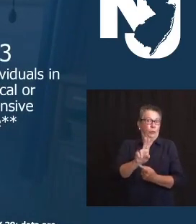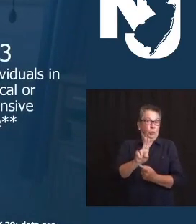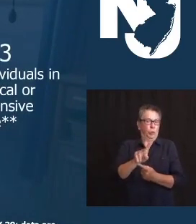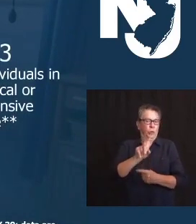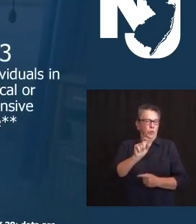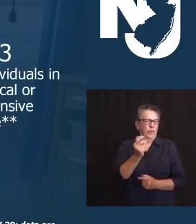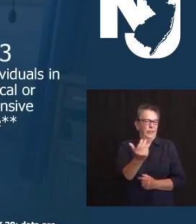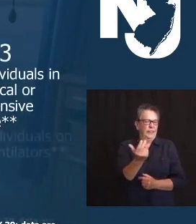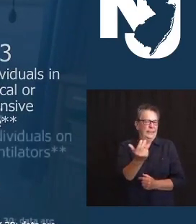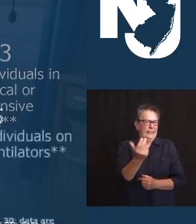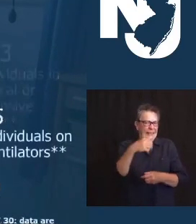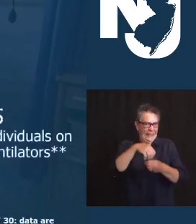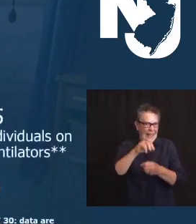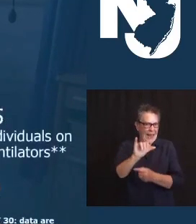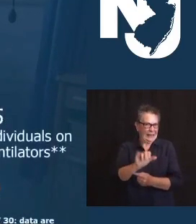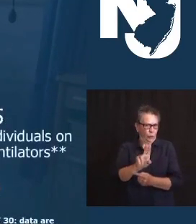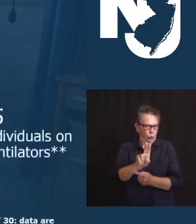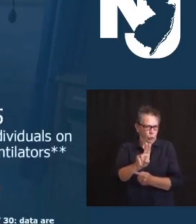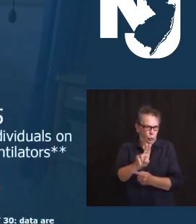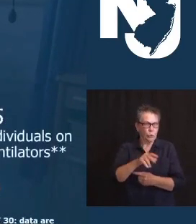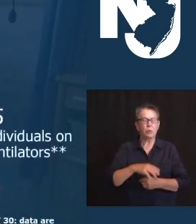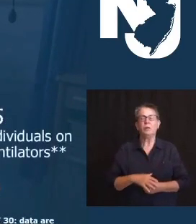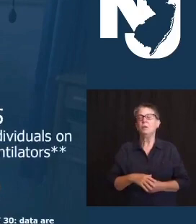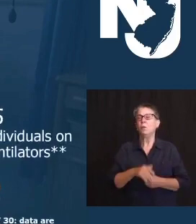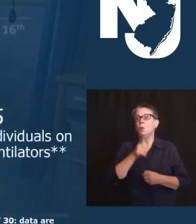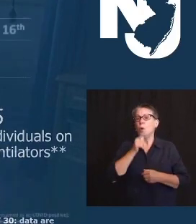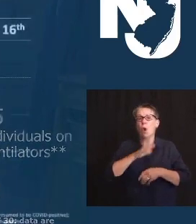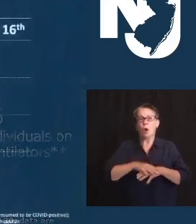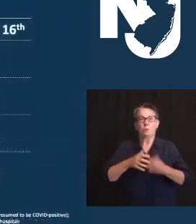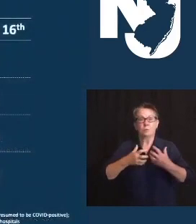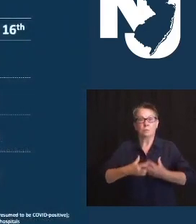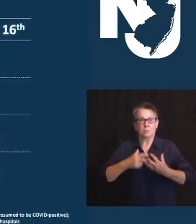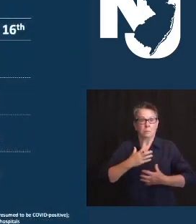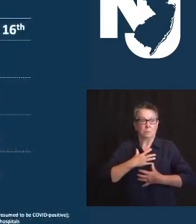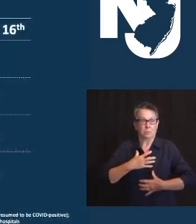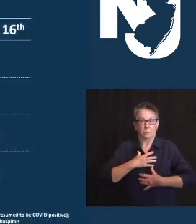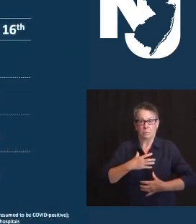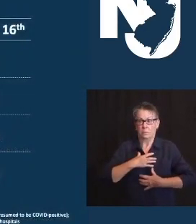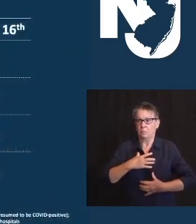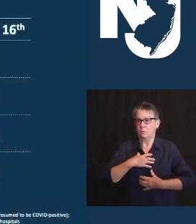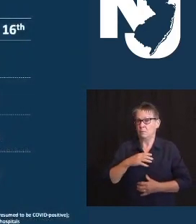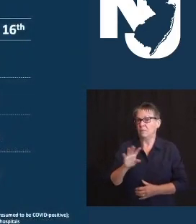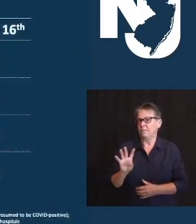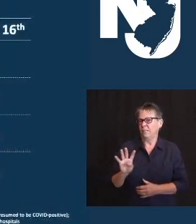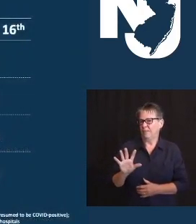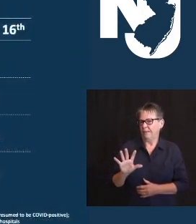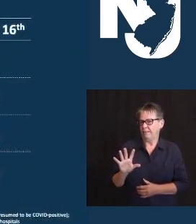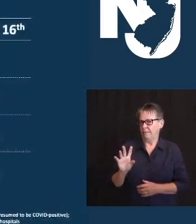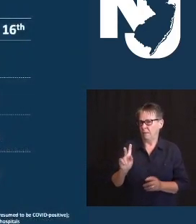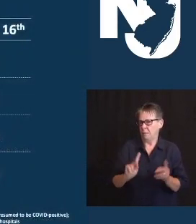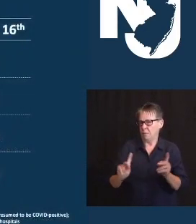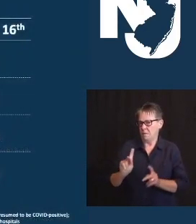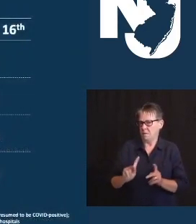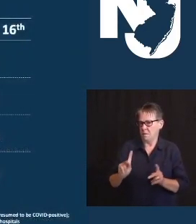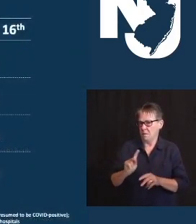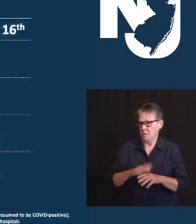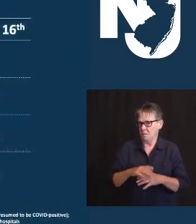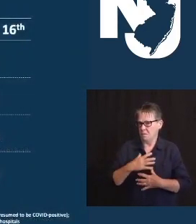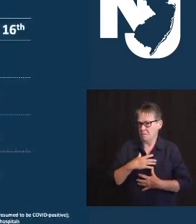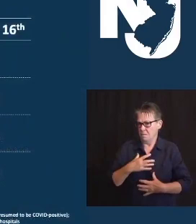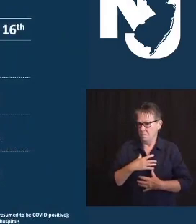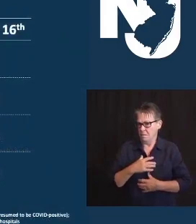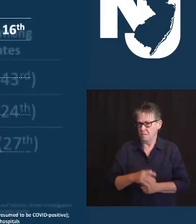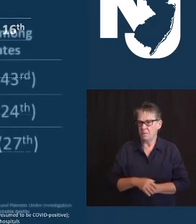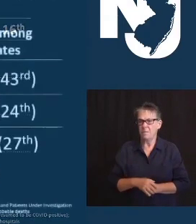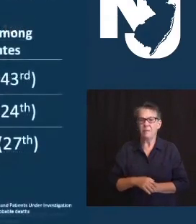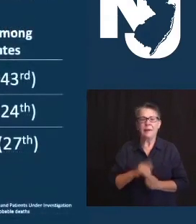45 ventilators were in use. Overall, the trends in our hospitals continue to move our healthcare system in the right direction, and